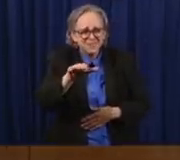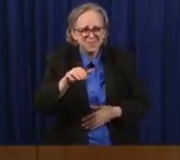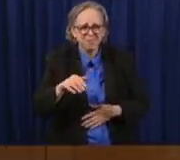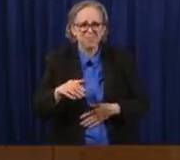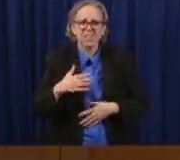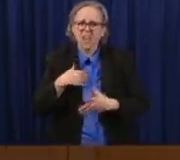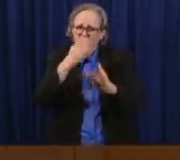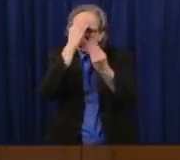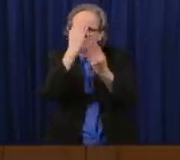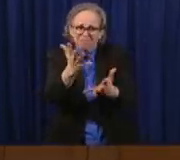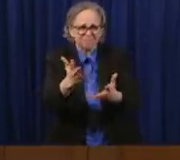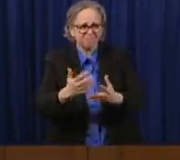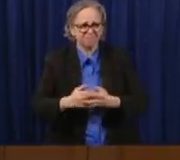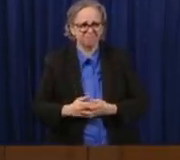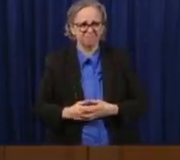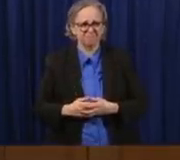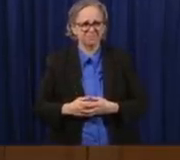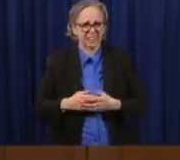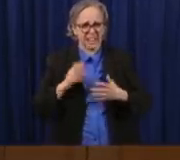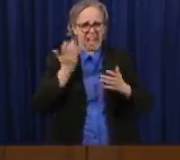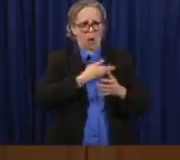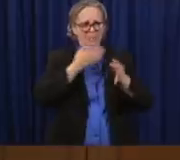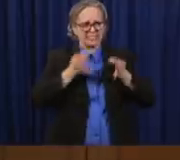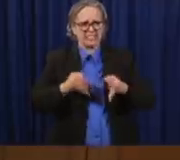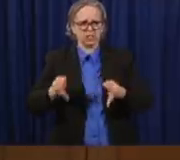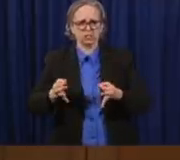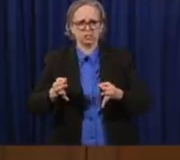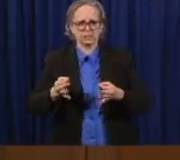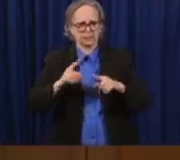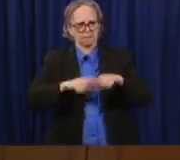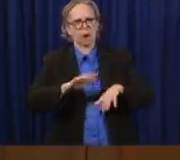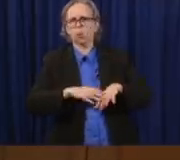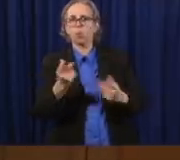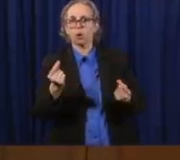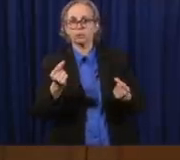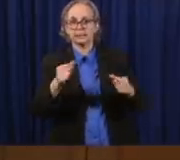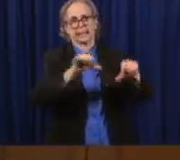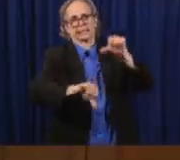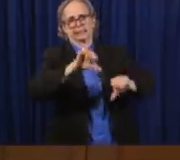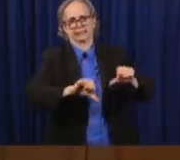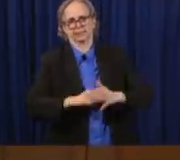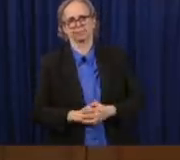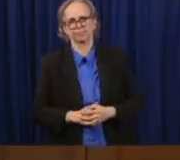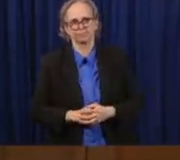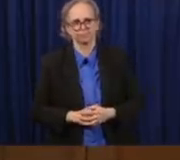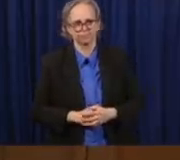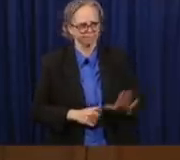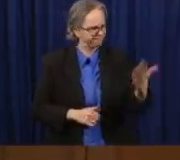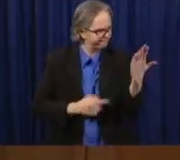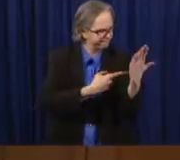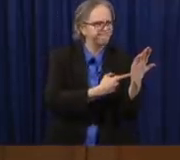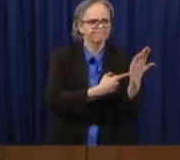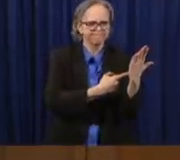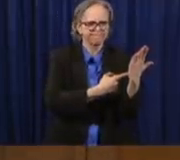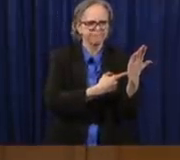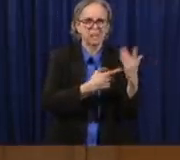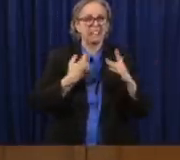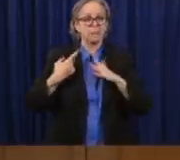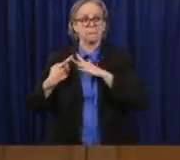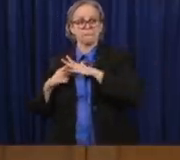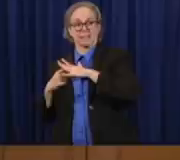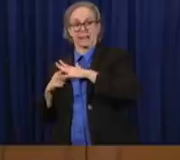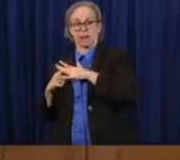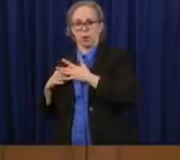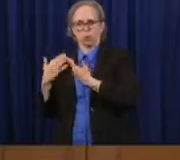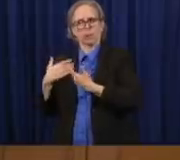this. So many things we talked about in the beginning, but maybe we haven't talked about in a while that bring us back to the basics. This is